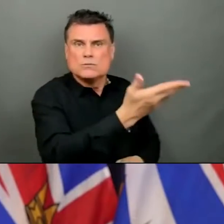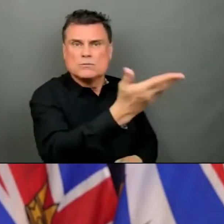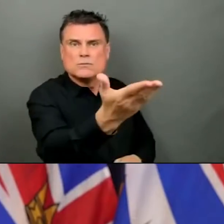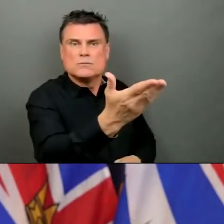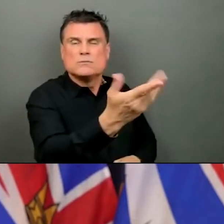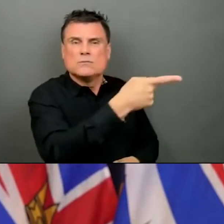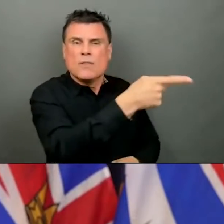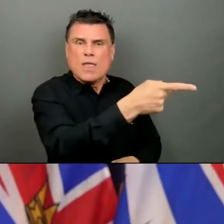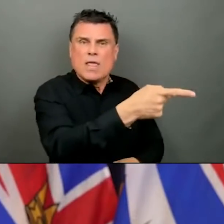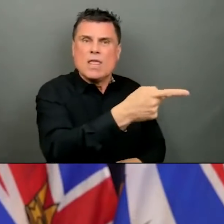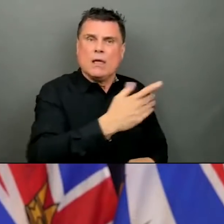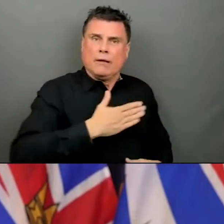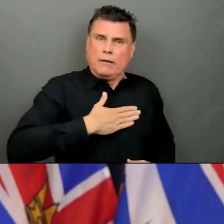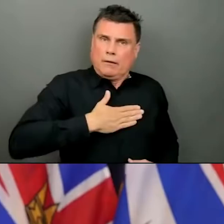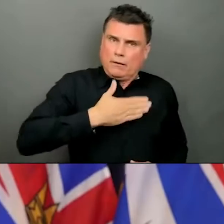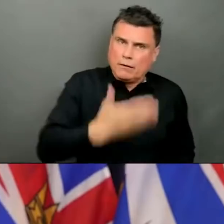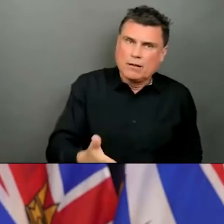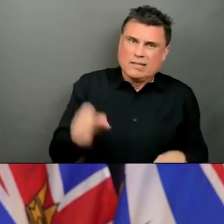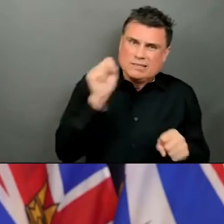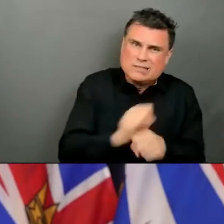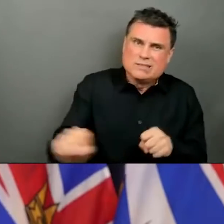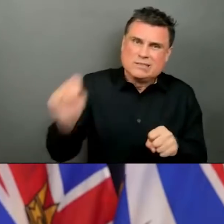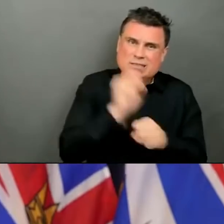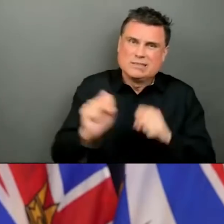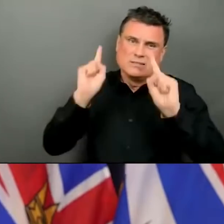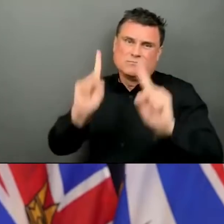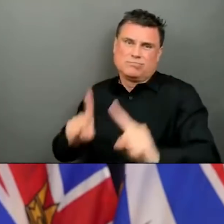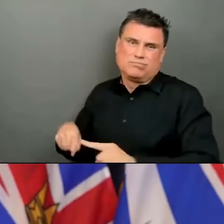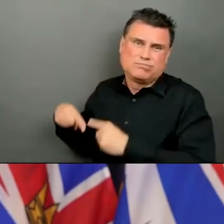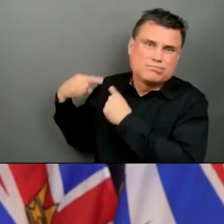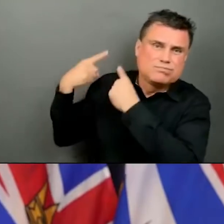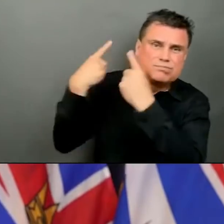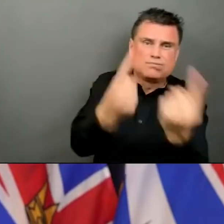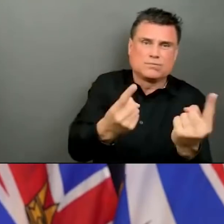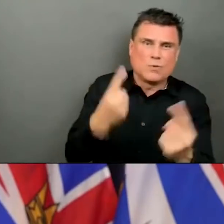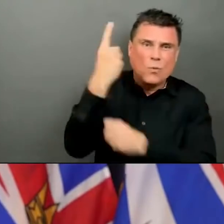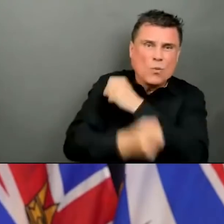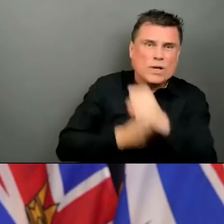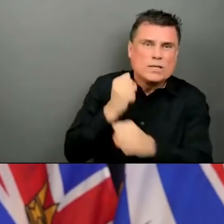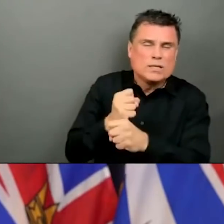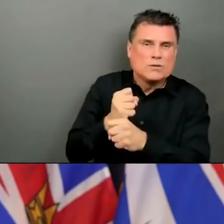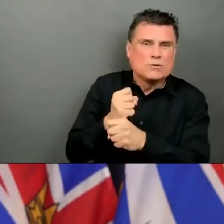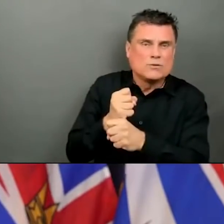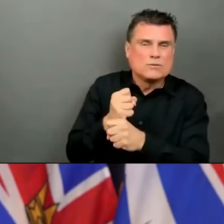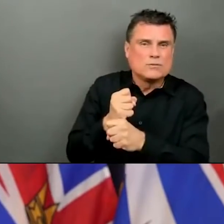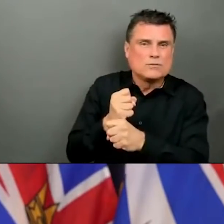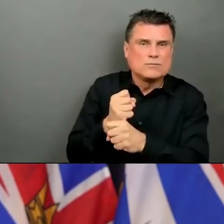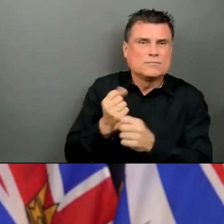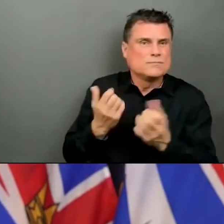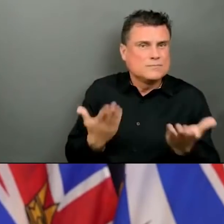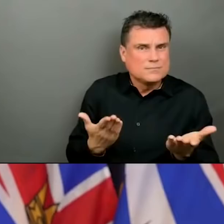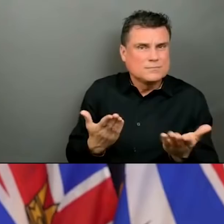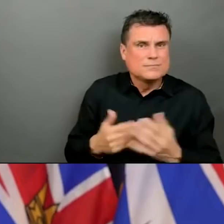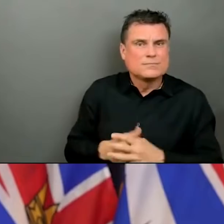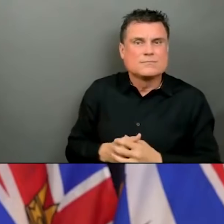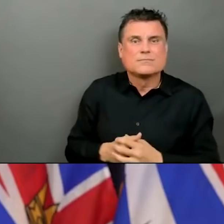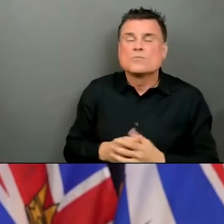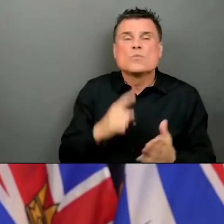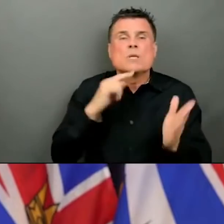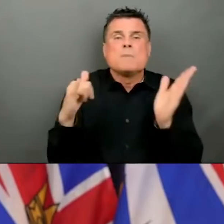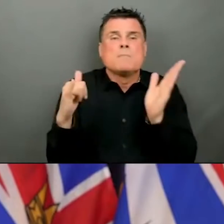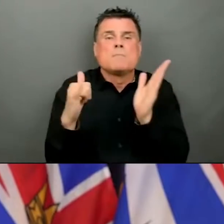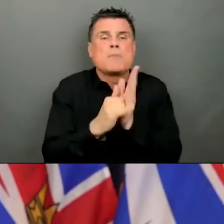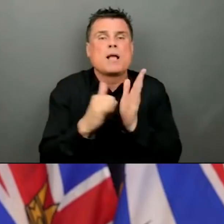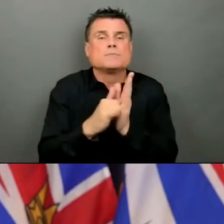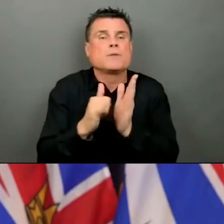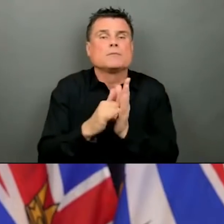year to keep British Columbians safe. We cannot thank them enough, but we can say to them that for the next 5 weeks, we will be